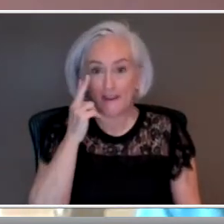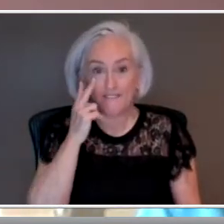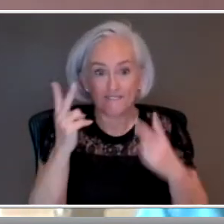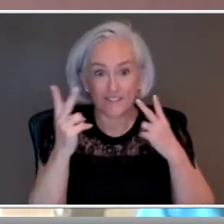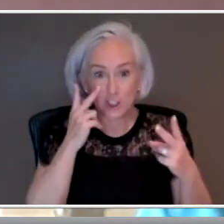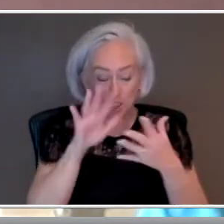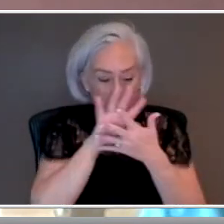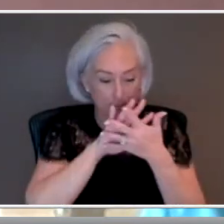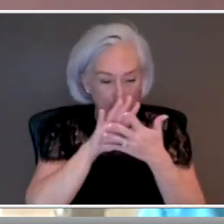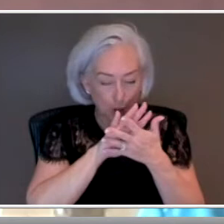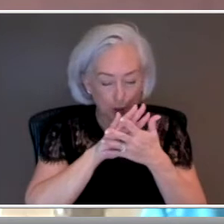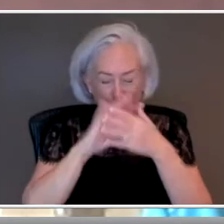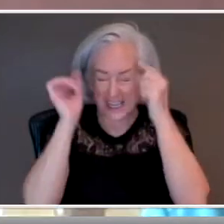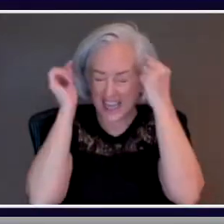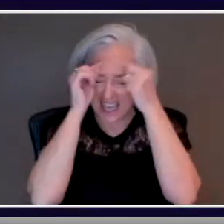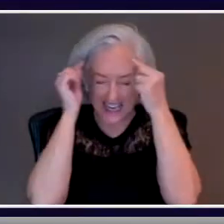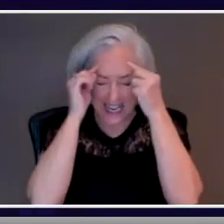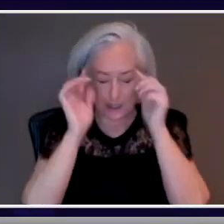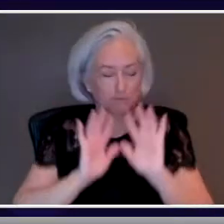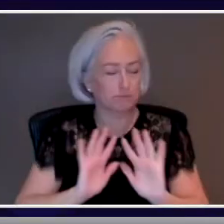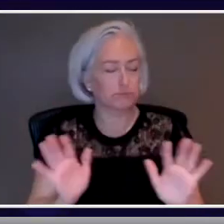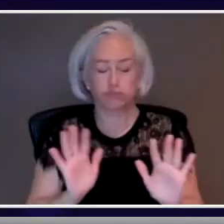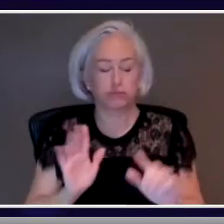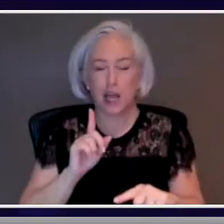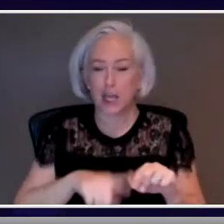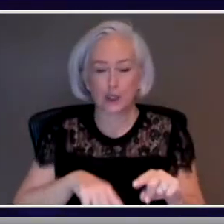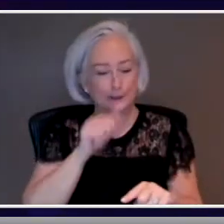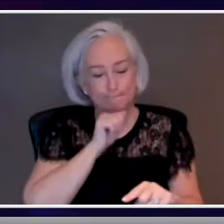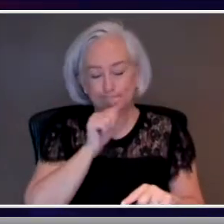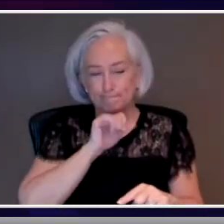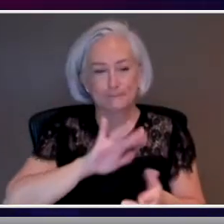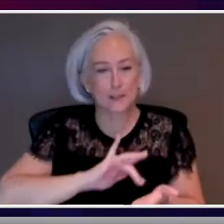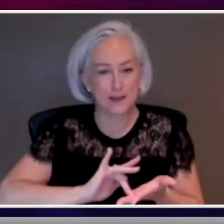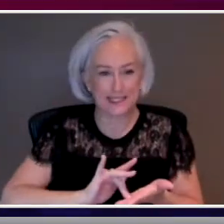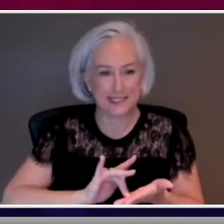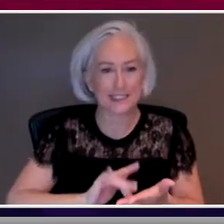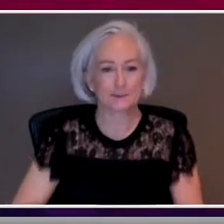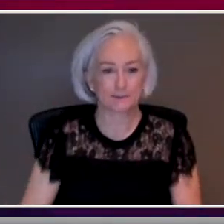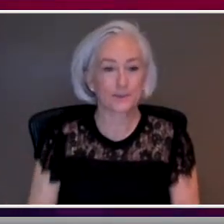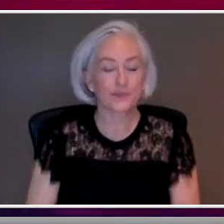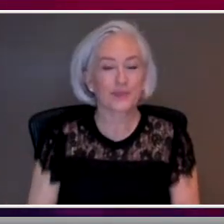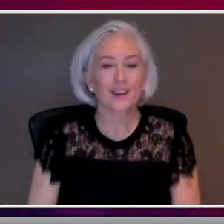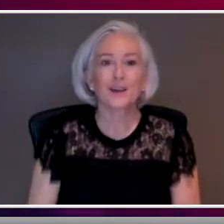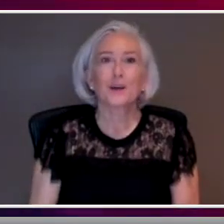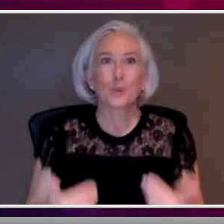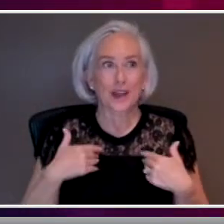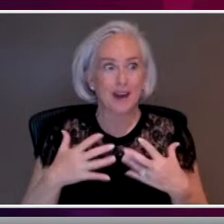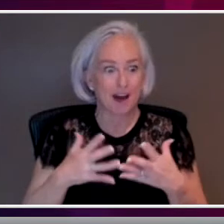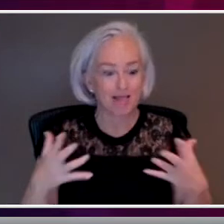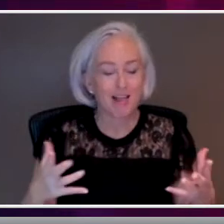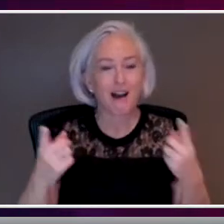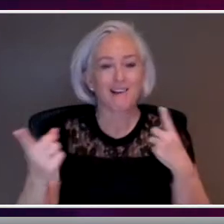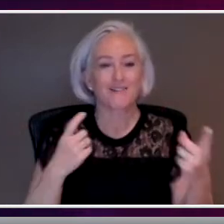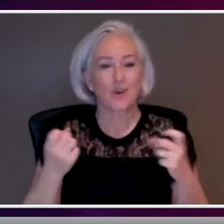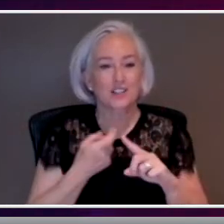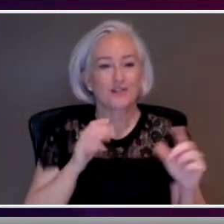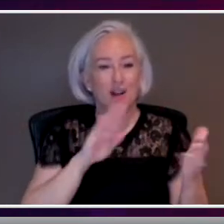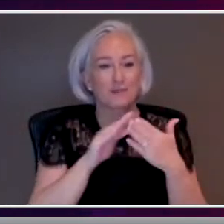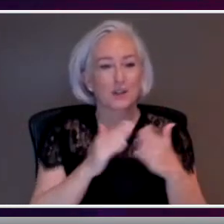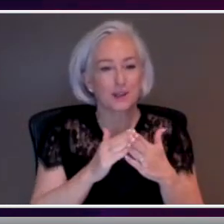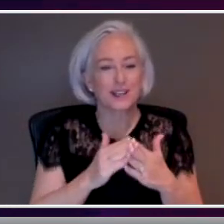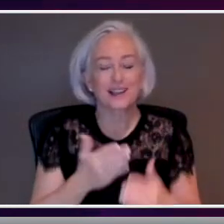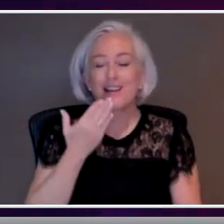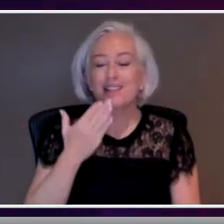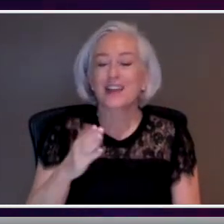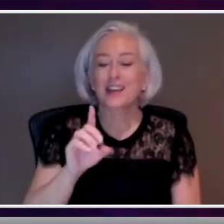couldn't tolerate the medicines. We have plenty of community questions coming in. I want to take a minute to thank Dr. Donald Neff,